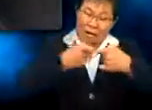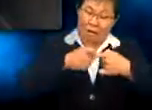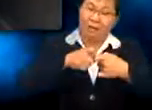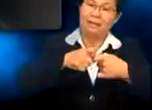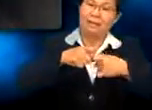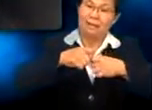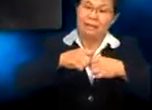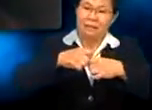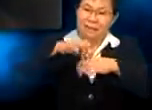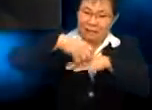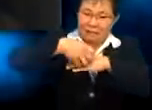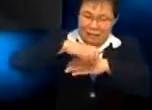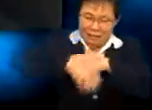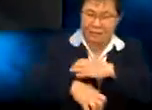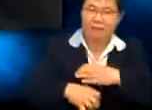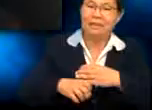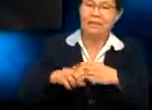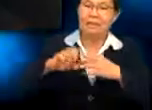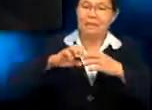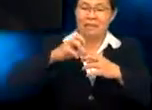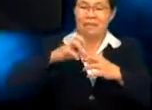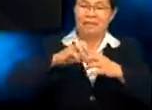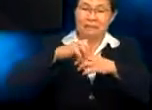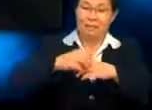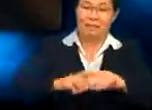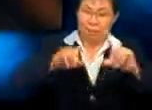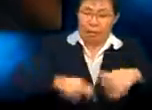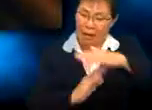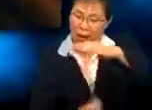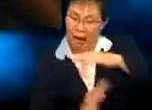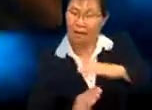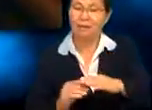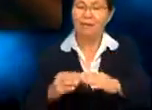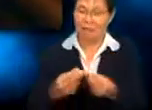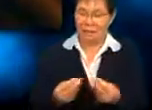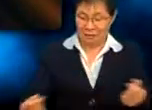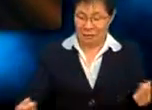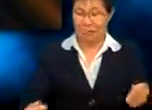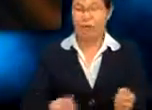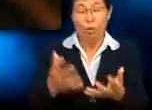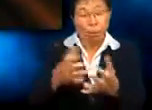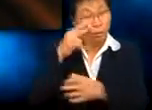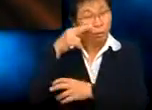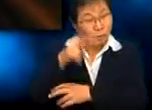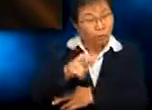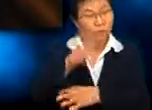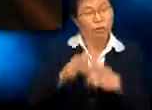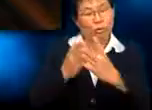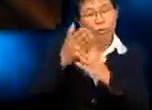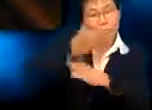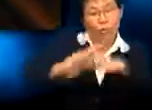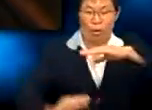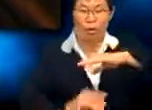are placed under the ground. So, if you want to see them, you will have to go through